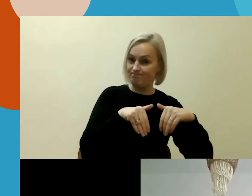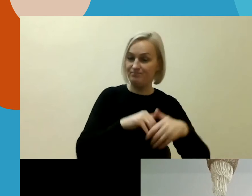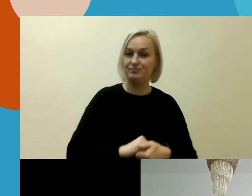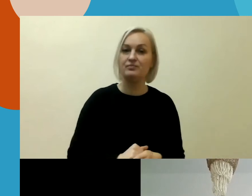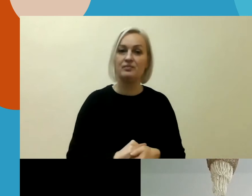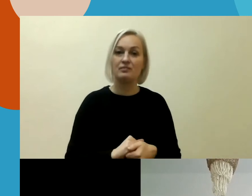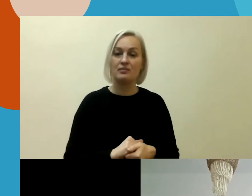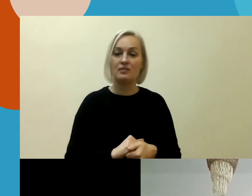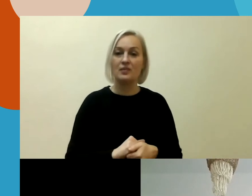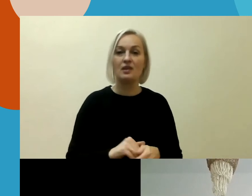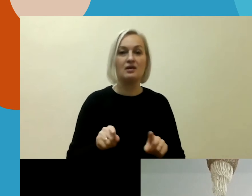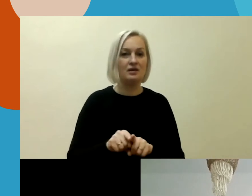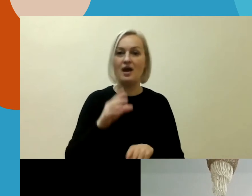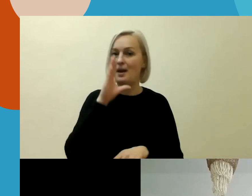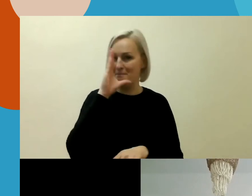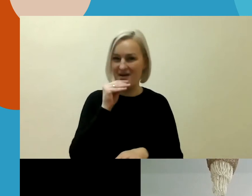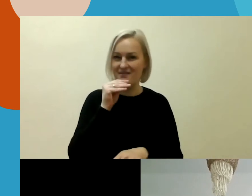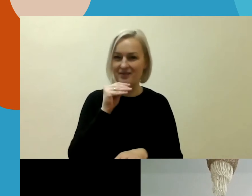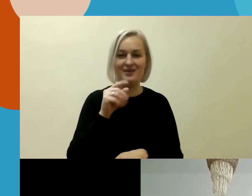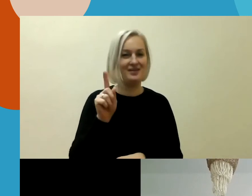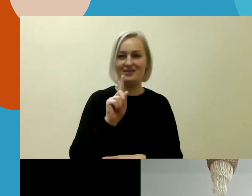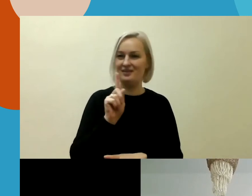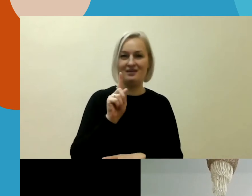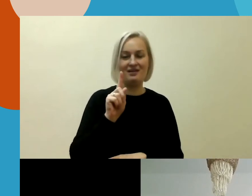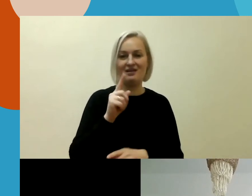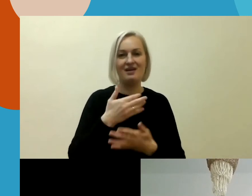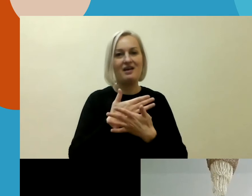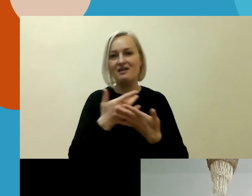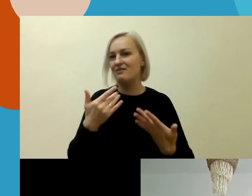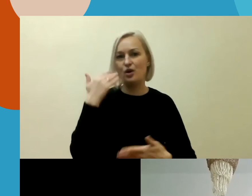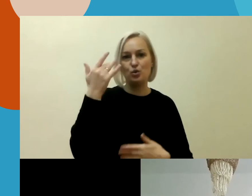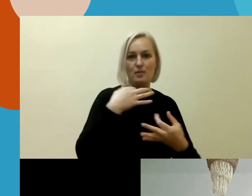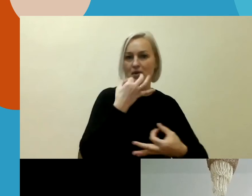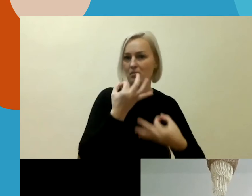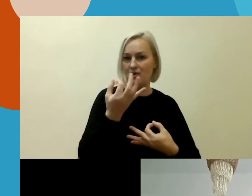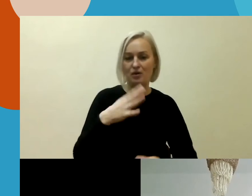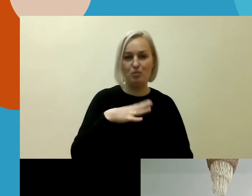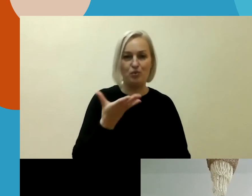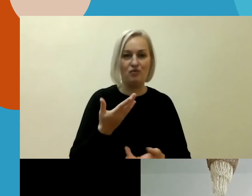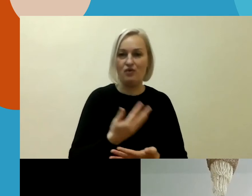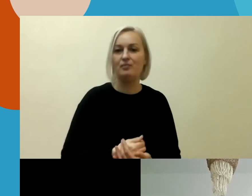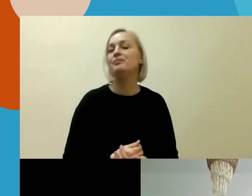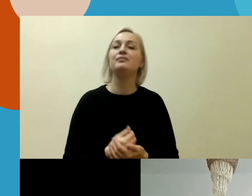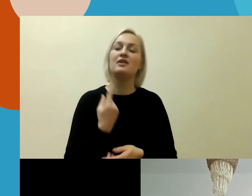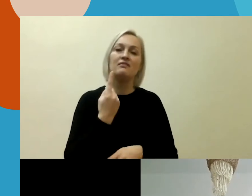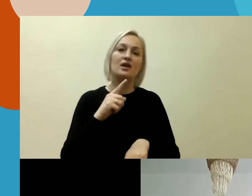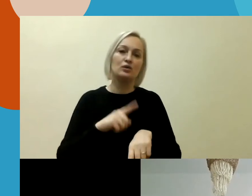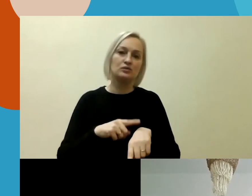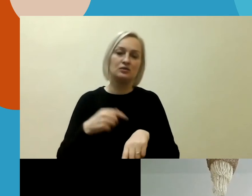work, we would encourage you to keep these opinions to yourselves.